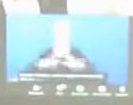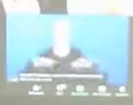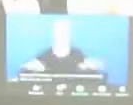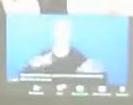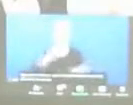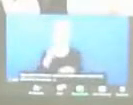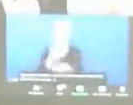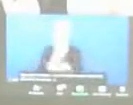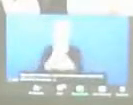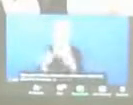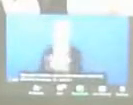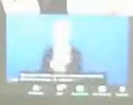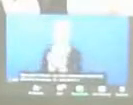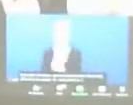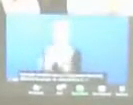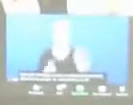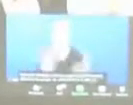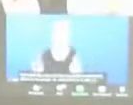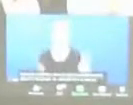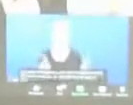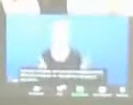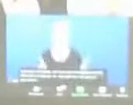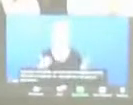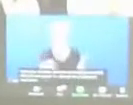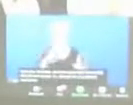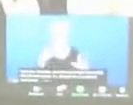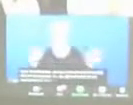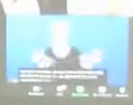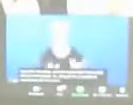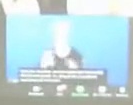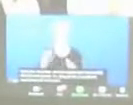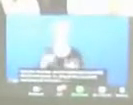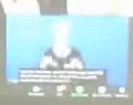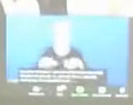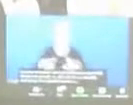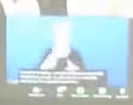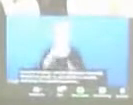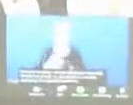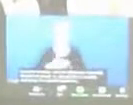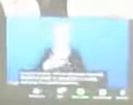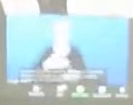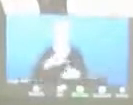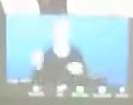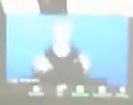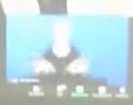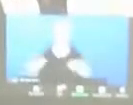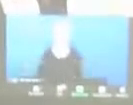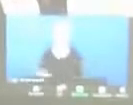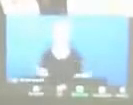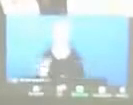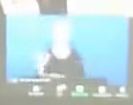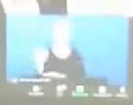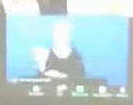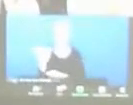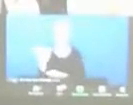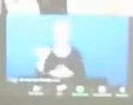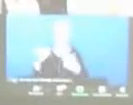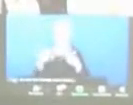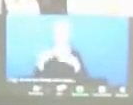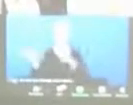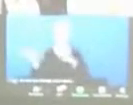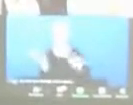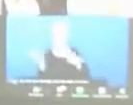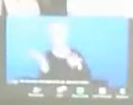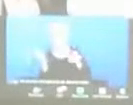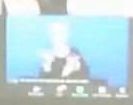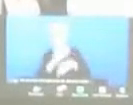So although this is a relatively smaller group, I'm so glad that you're all here. We also have this talk being live streamed online